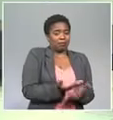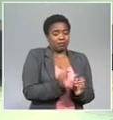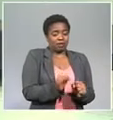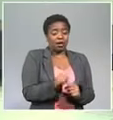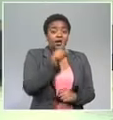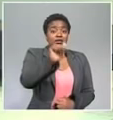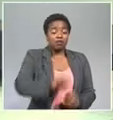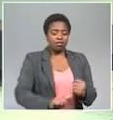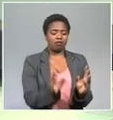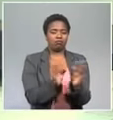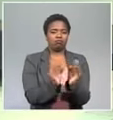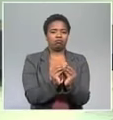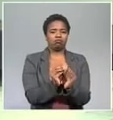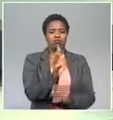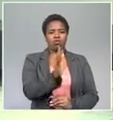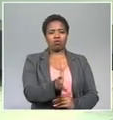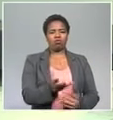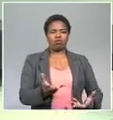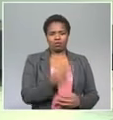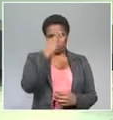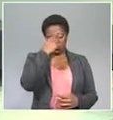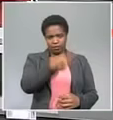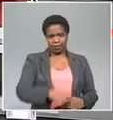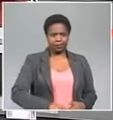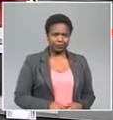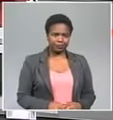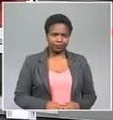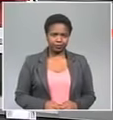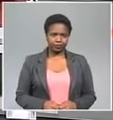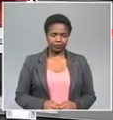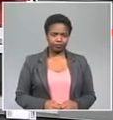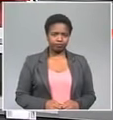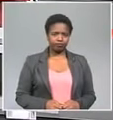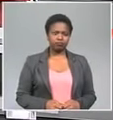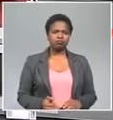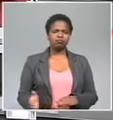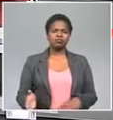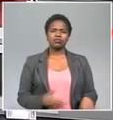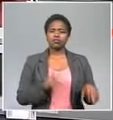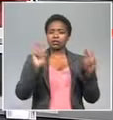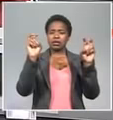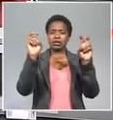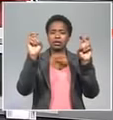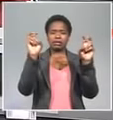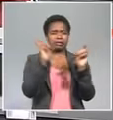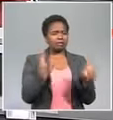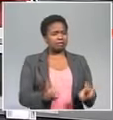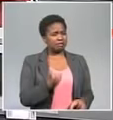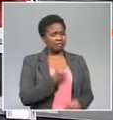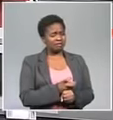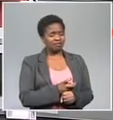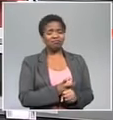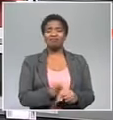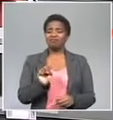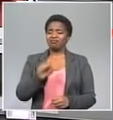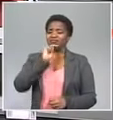next month. John Bailey, Pretoria. The power supply issue is really hitting home now, isn't it? It